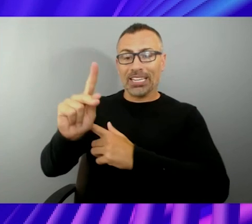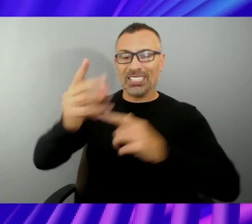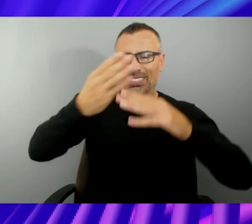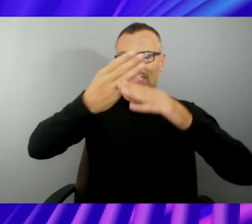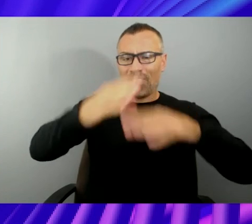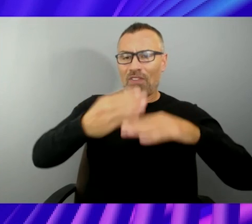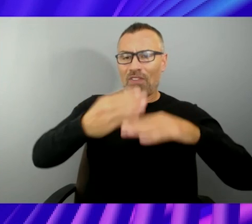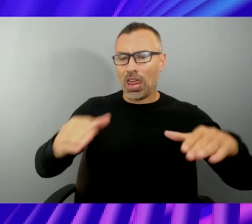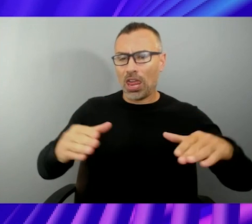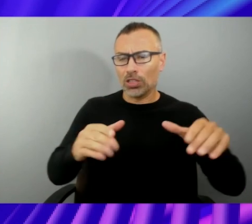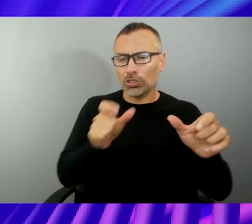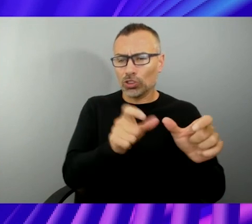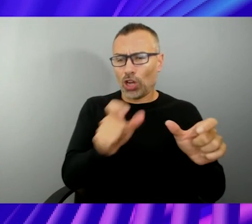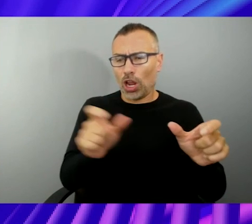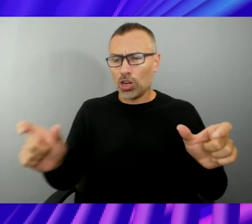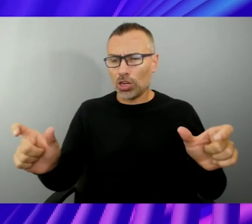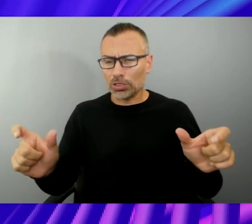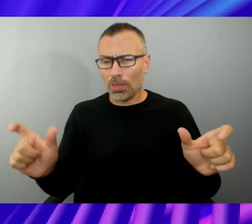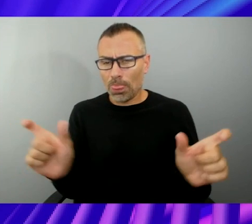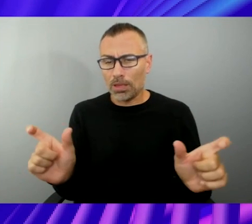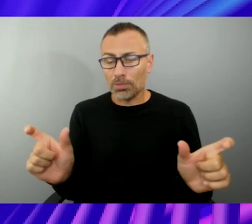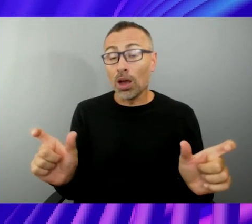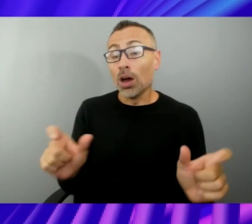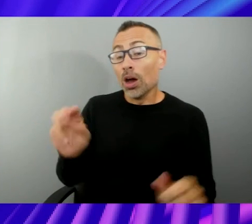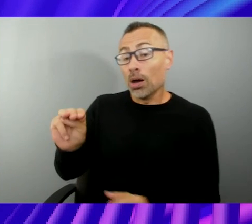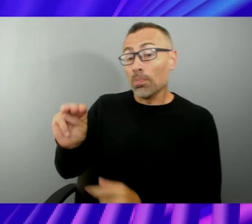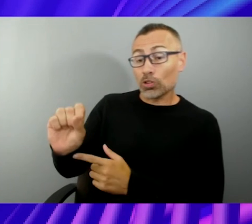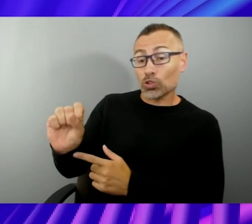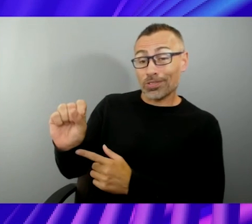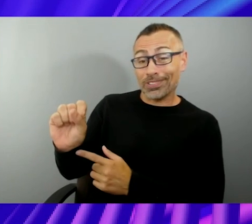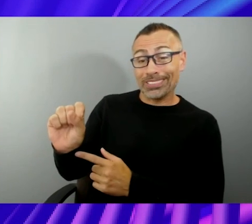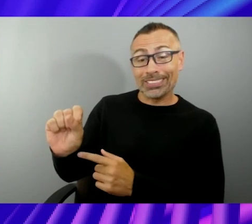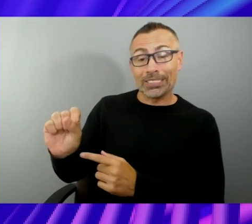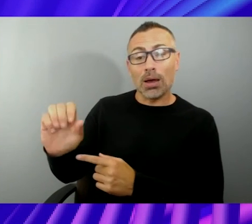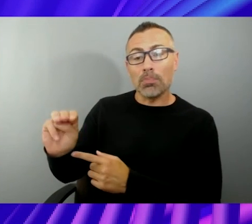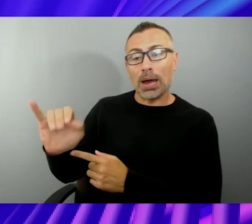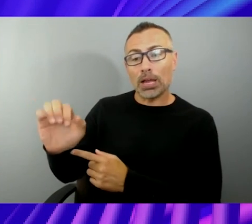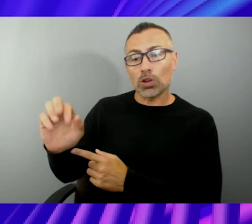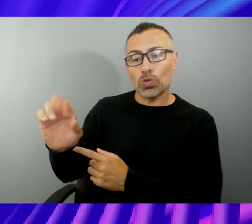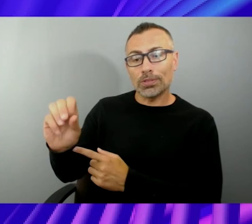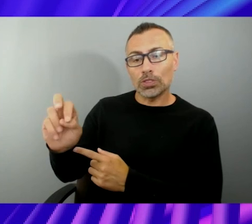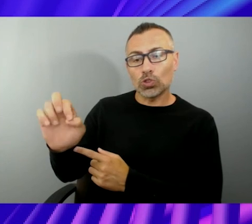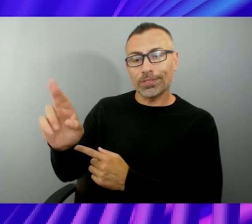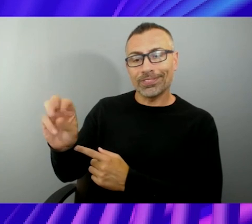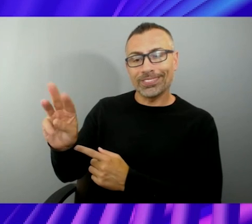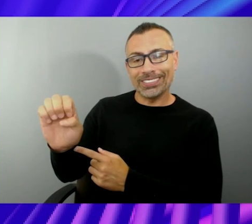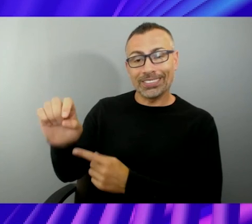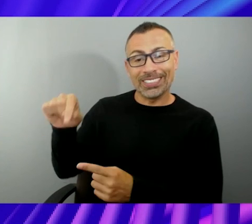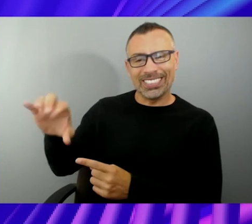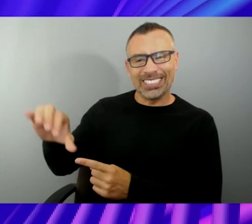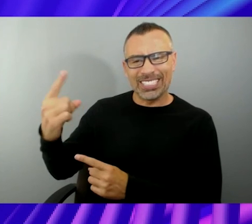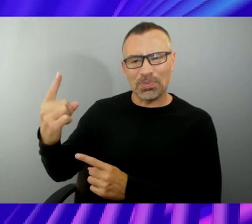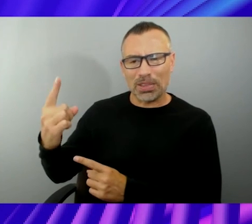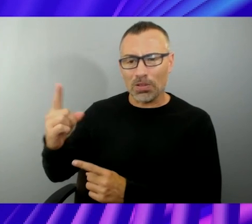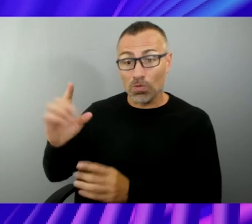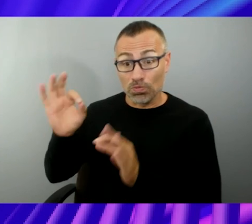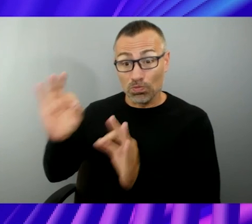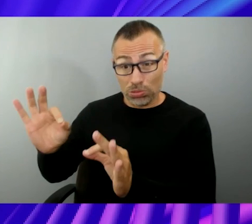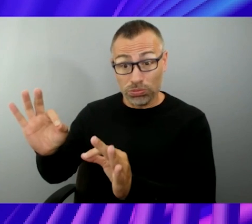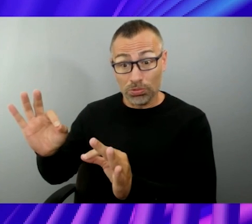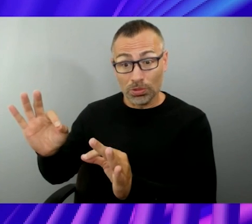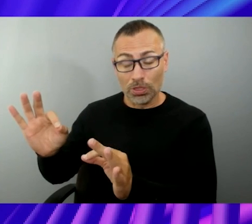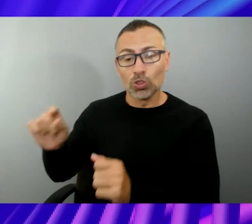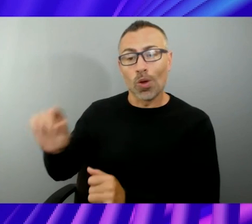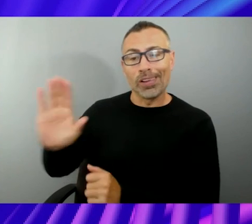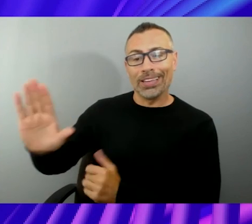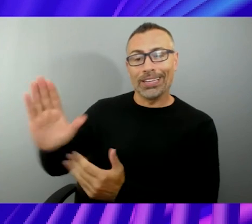that does one job really, really well. So the scope of the microservice becomes very, very important. We don't want the microservice to